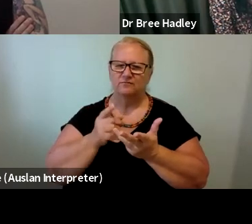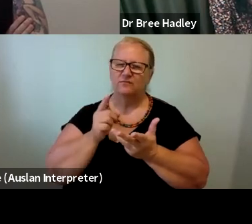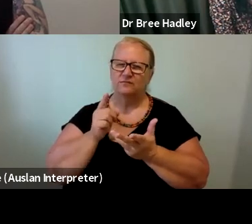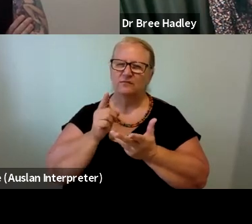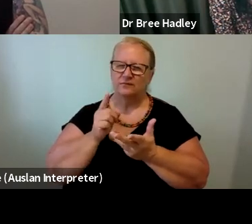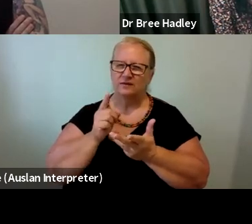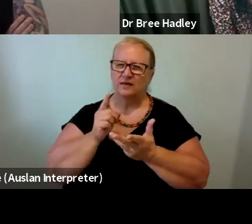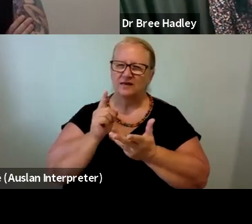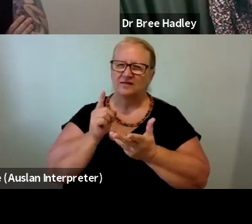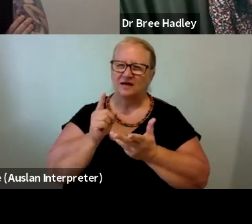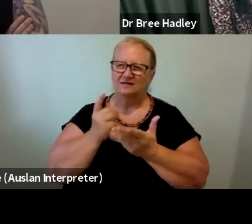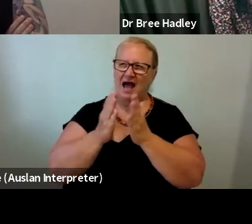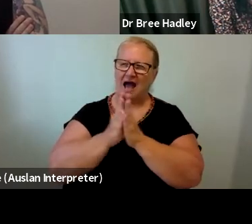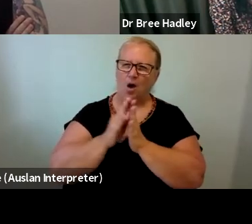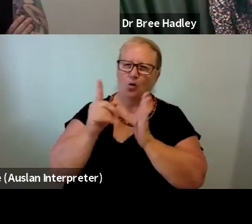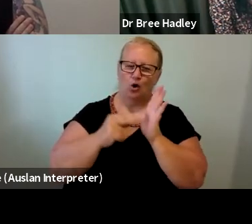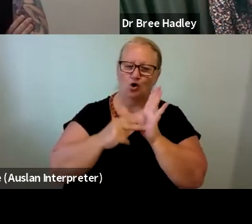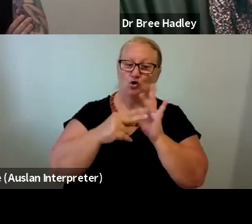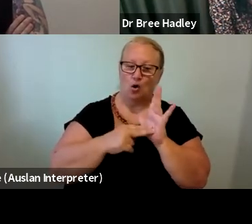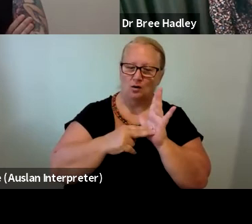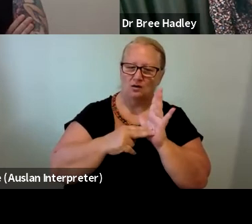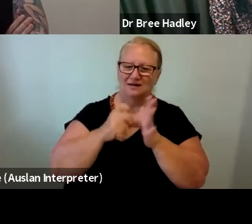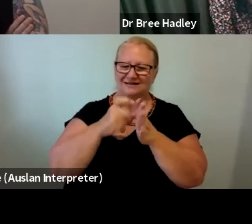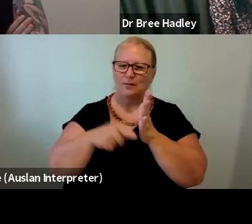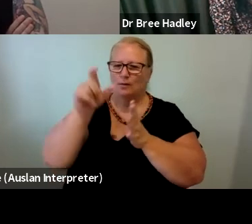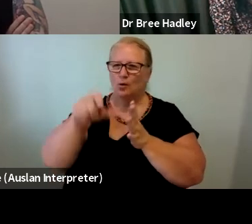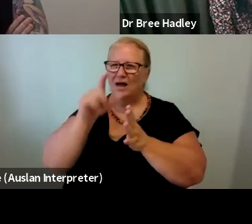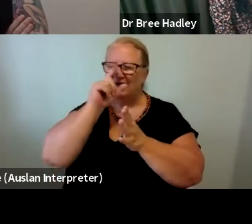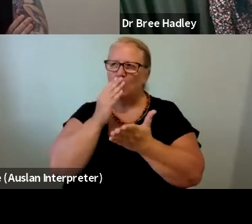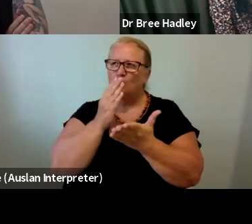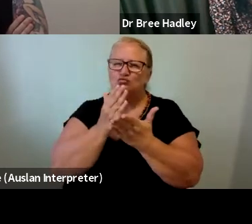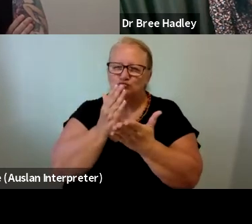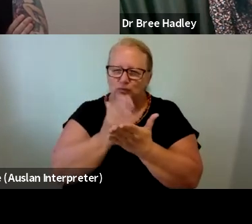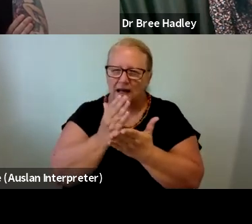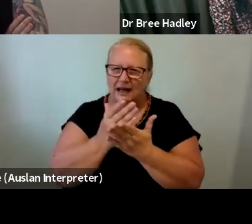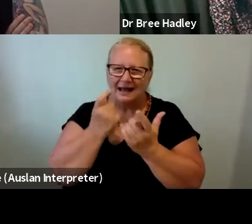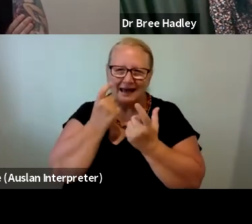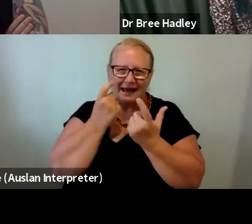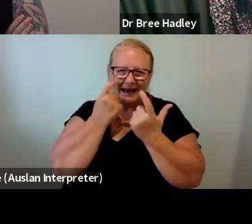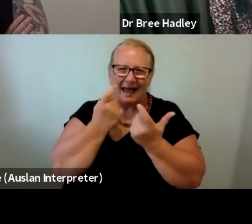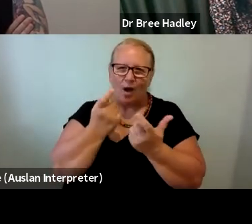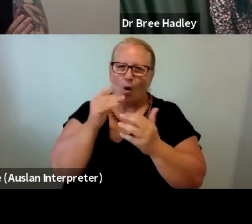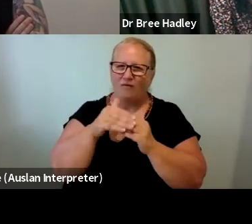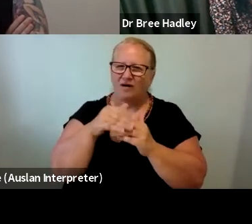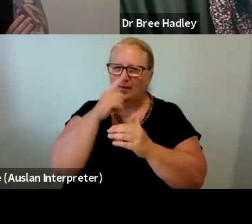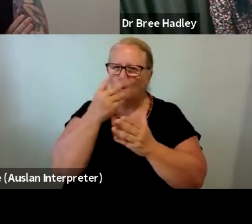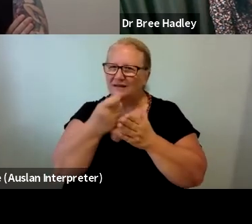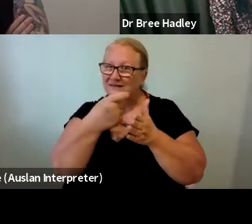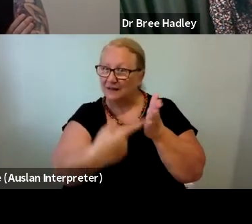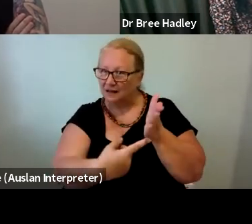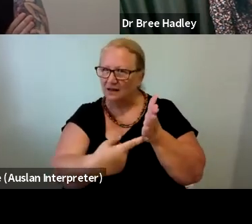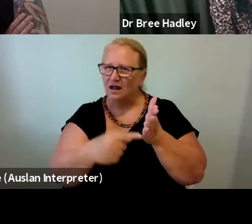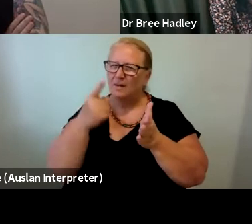that's how a non-disabled person can really care for disabled people, is by doing